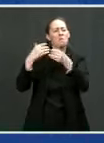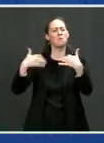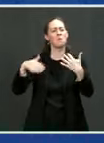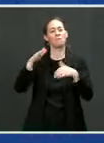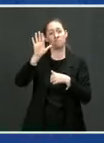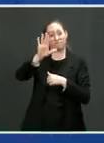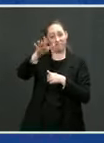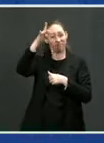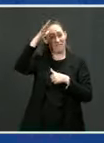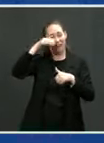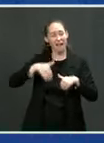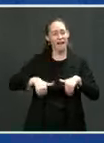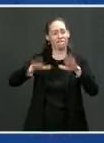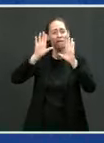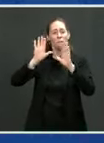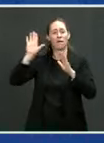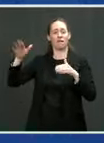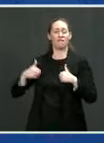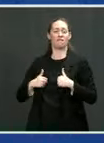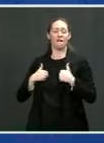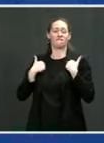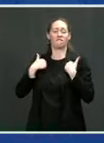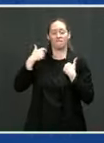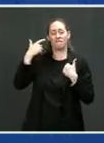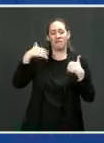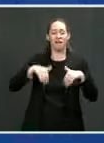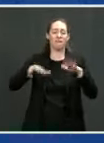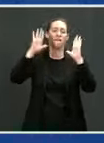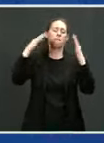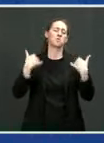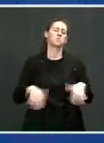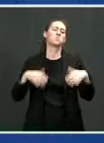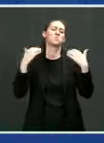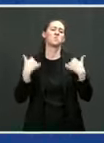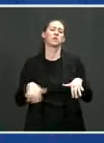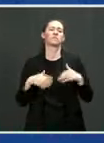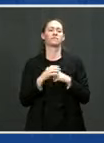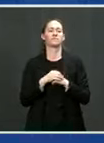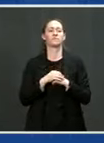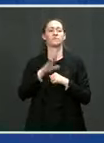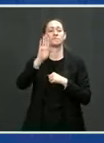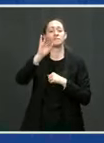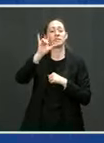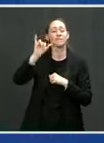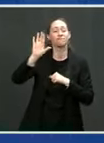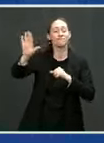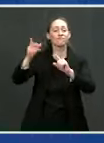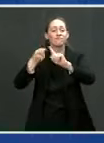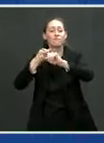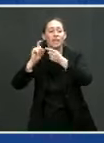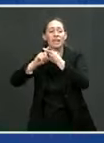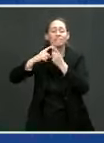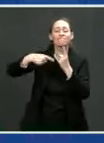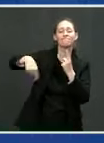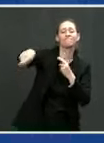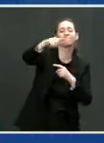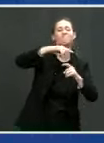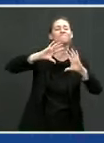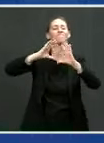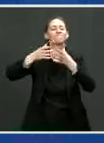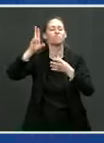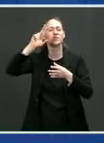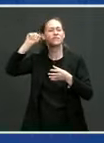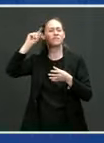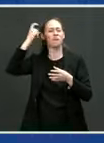sacrifice forever. And to Billy's friends on the Capitol Police Force, these past few months have